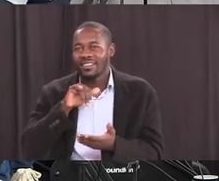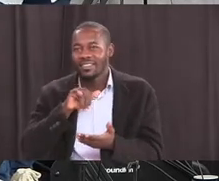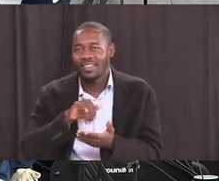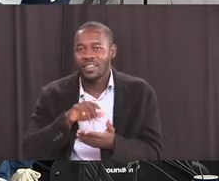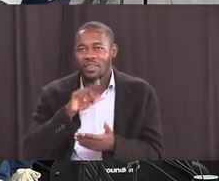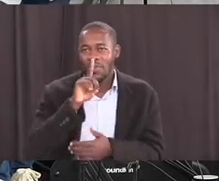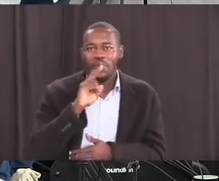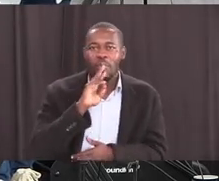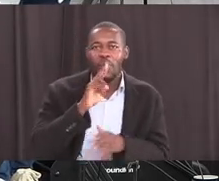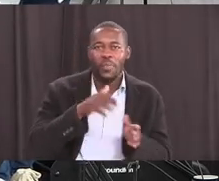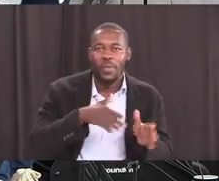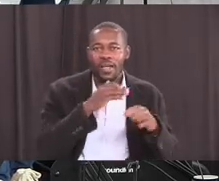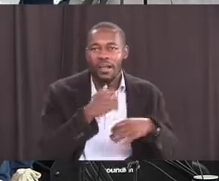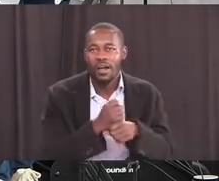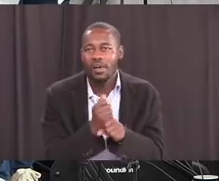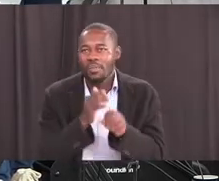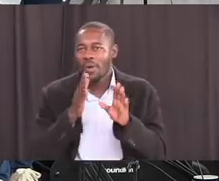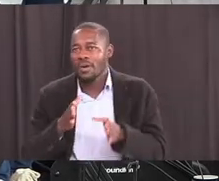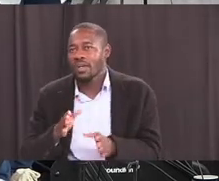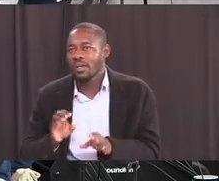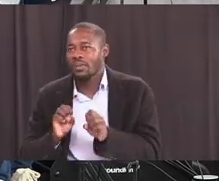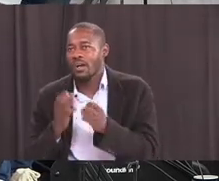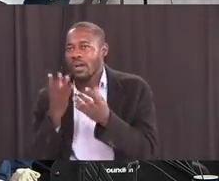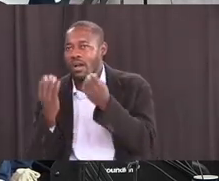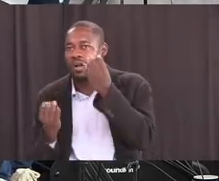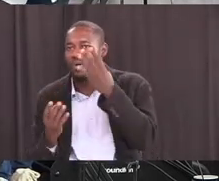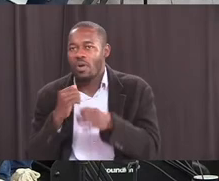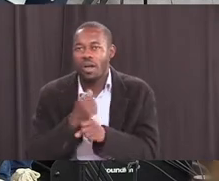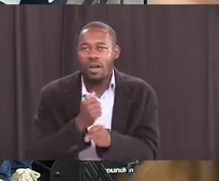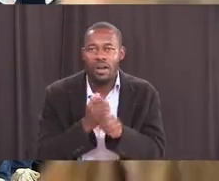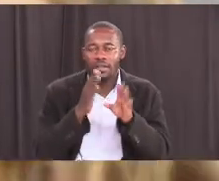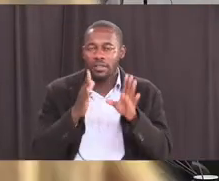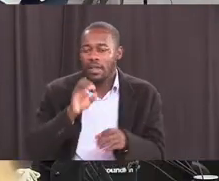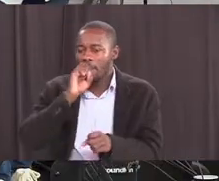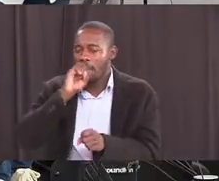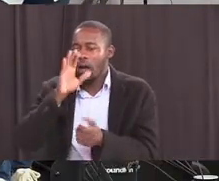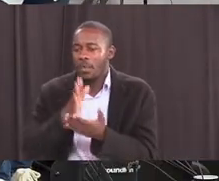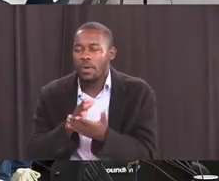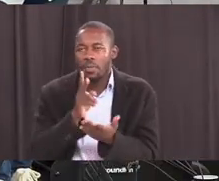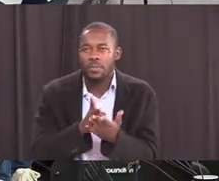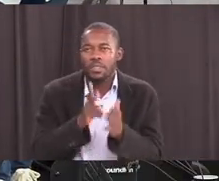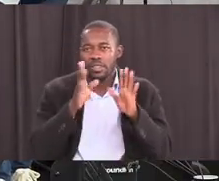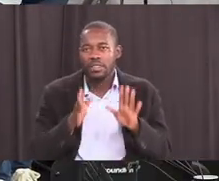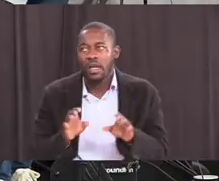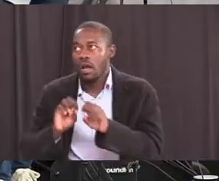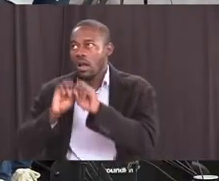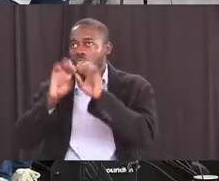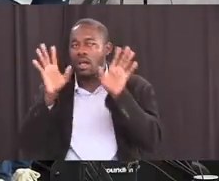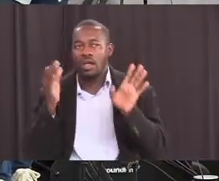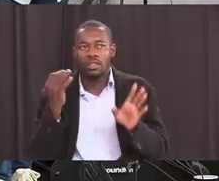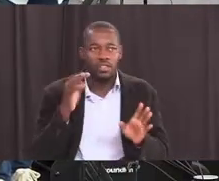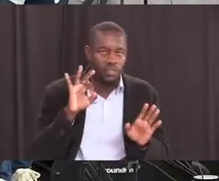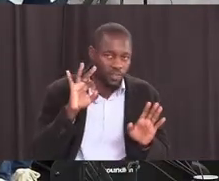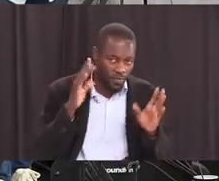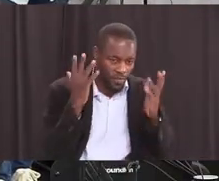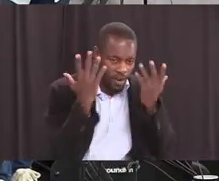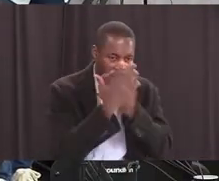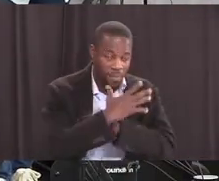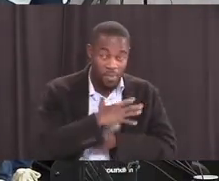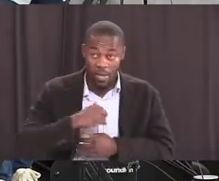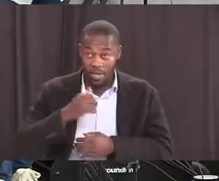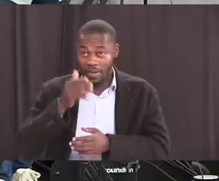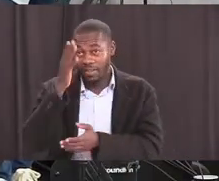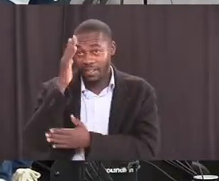are. You are waymaker, miracle worker, promise keeper, light in the darkness, my